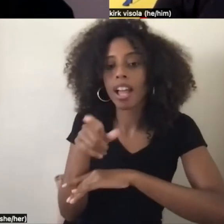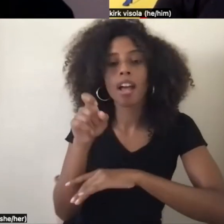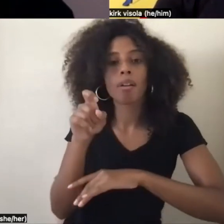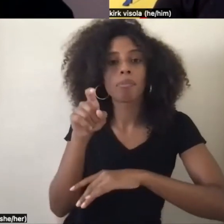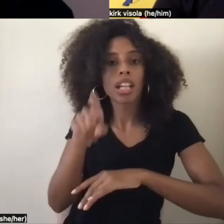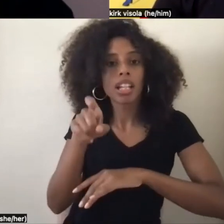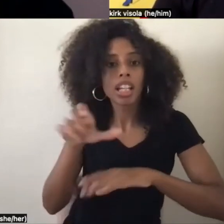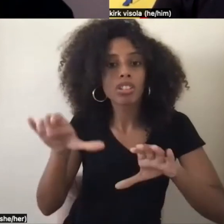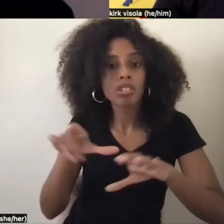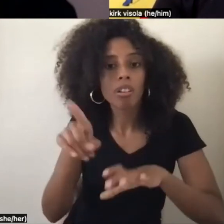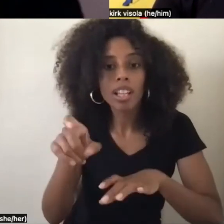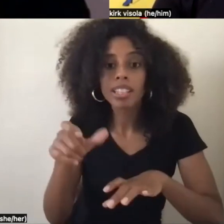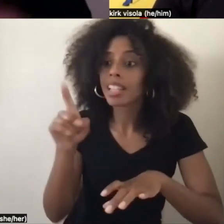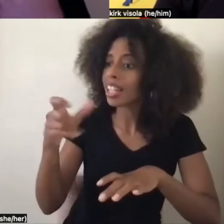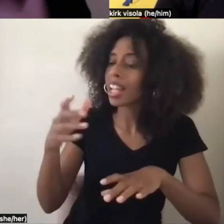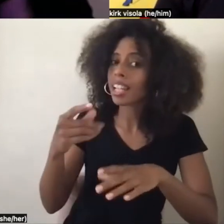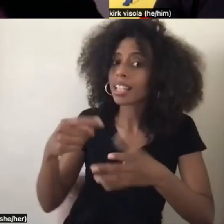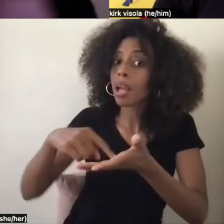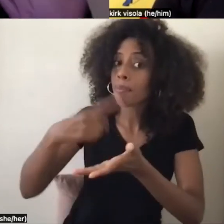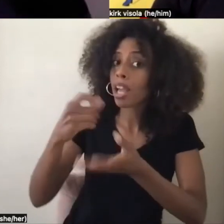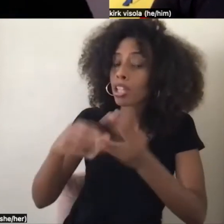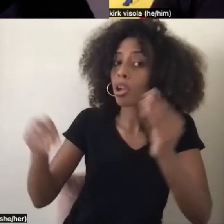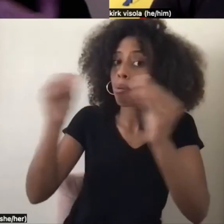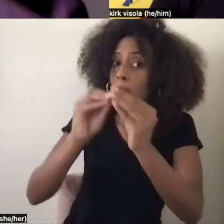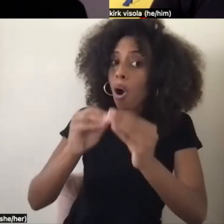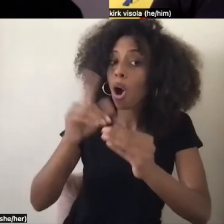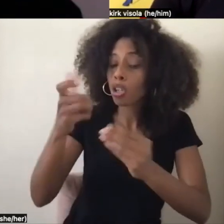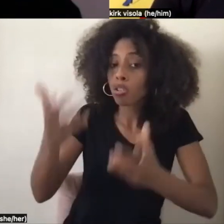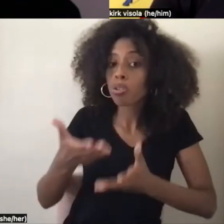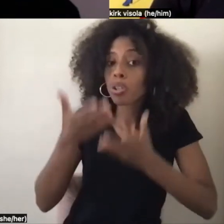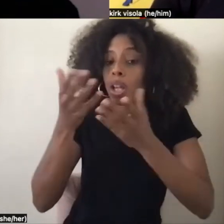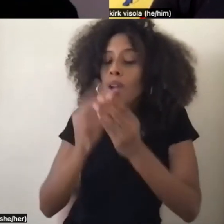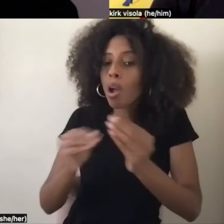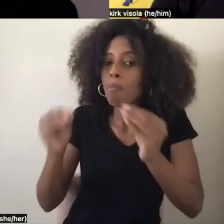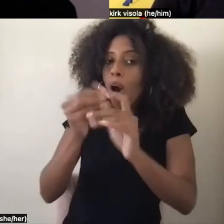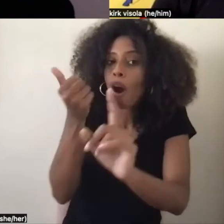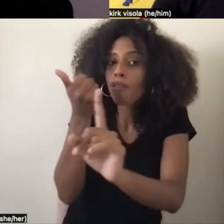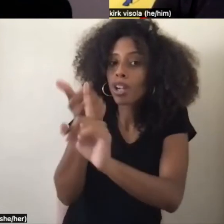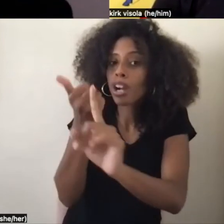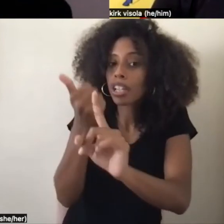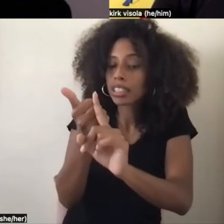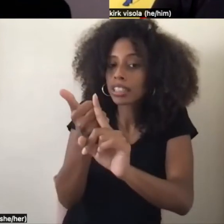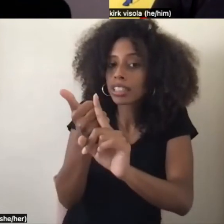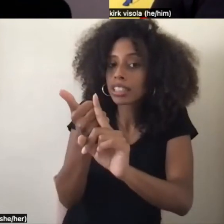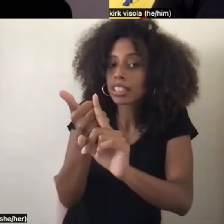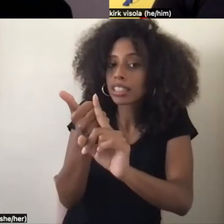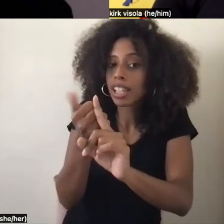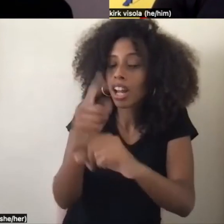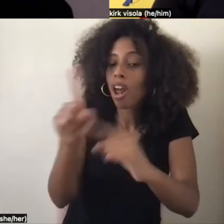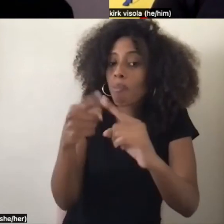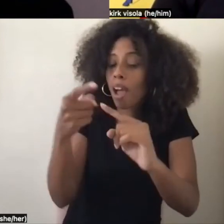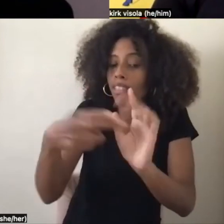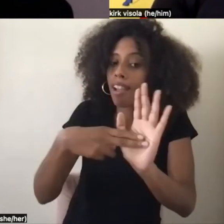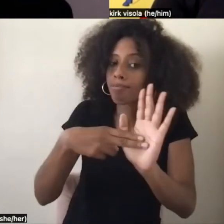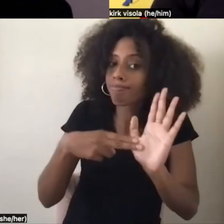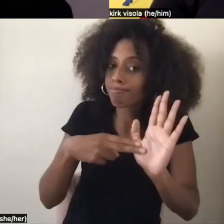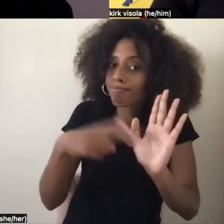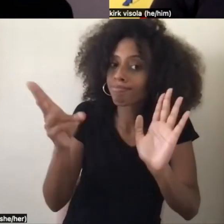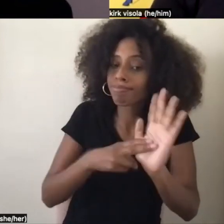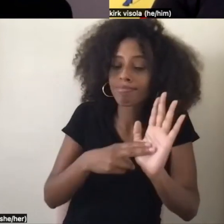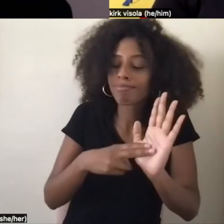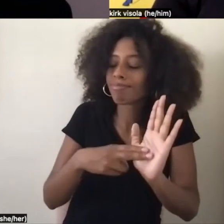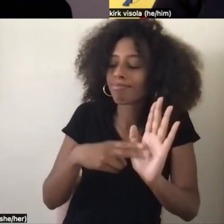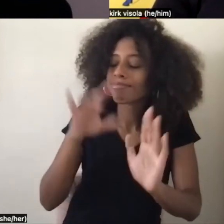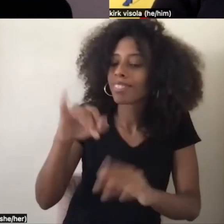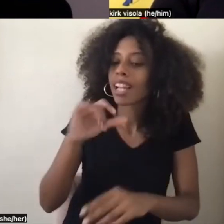better pay you more. Like you giving more out of yourself than mm-hmm. what they signed on the dotted line is not needed. Give them people what